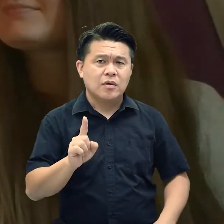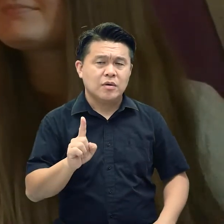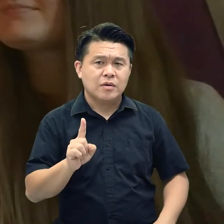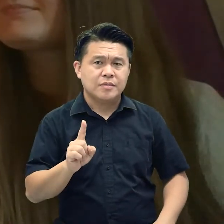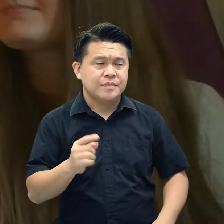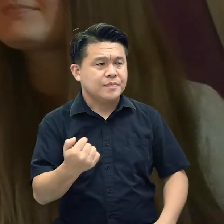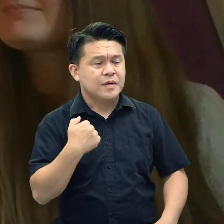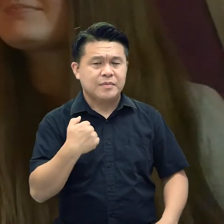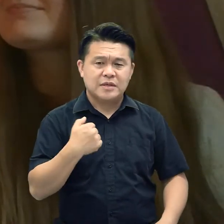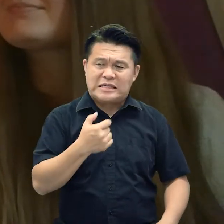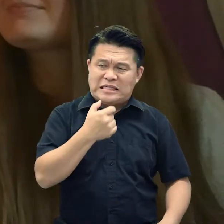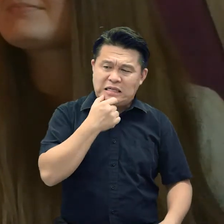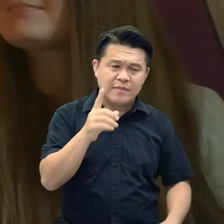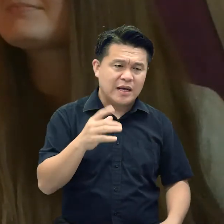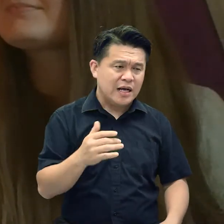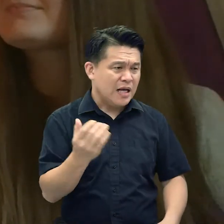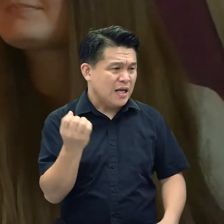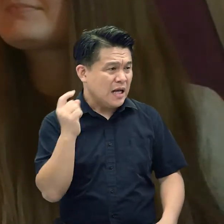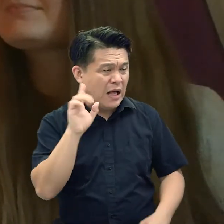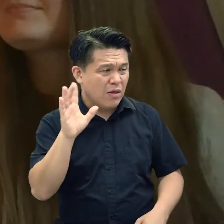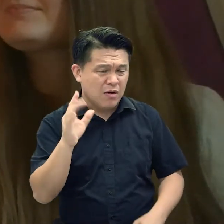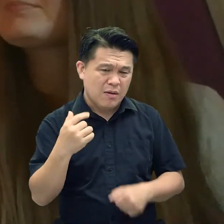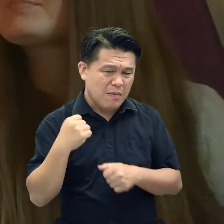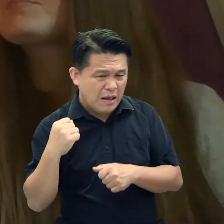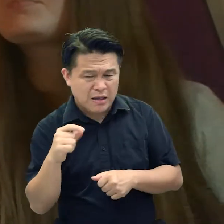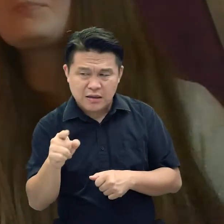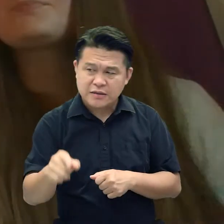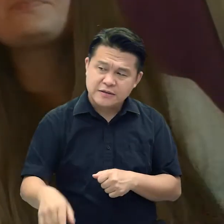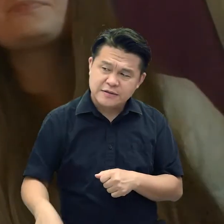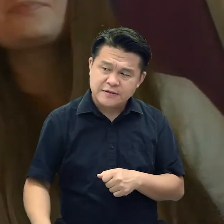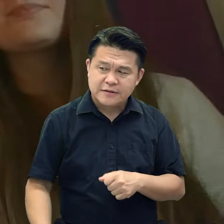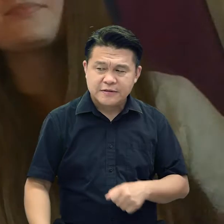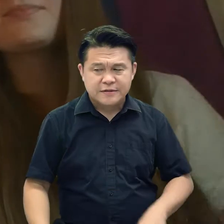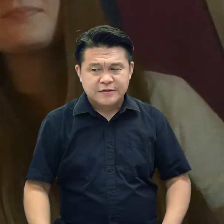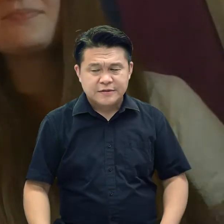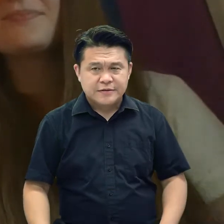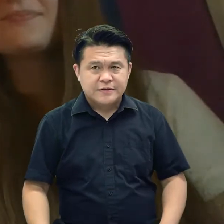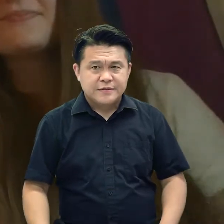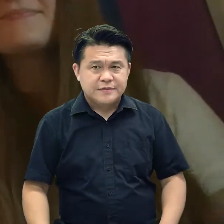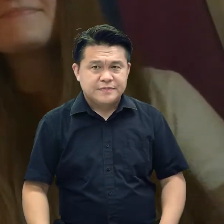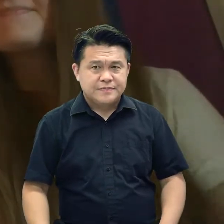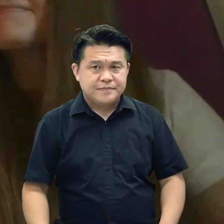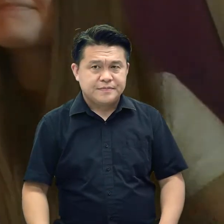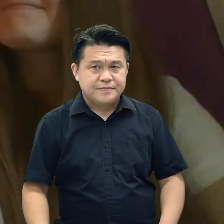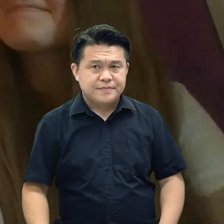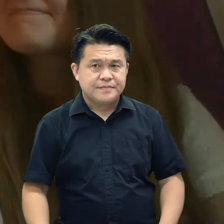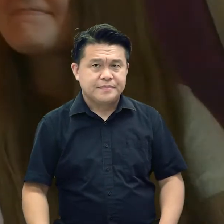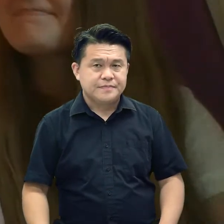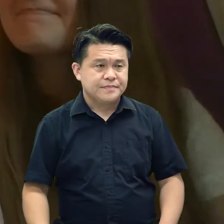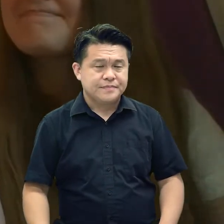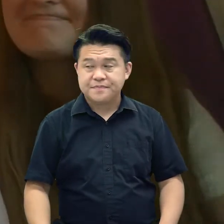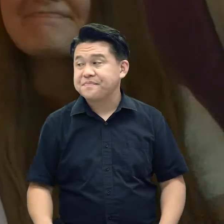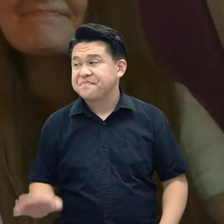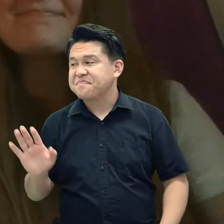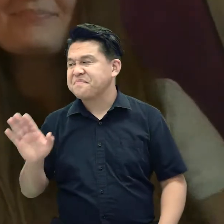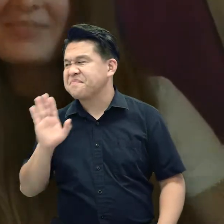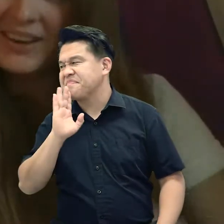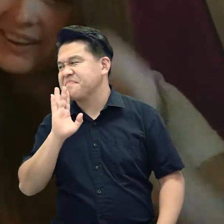and they kind of stalked me. They just wouldn't take no for an answer. So it was